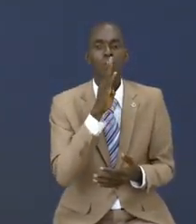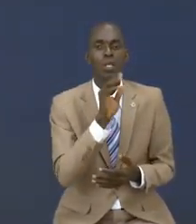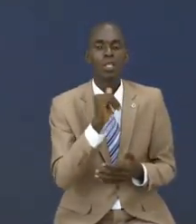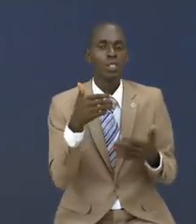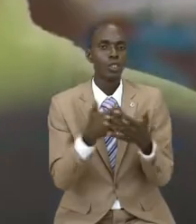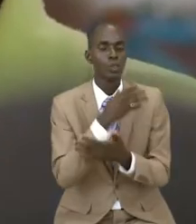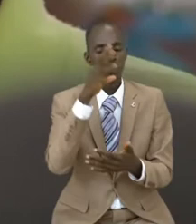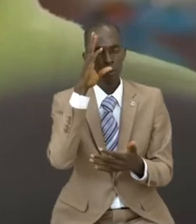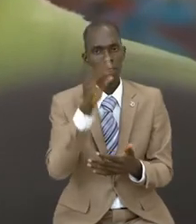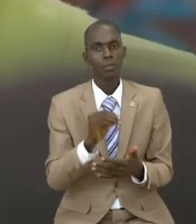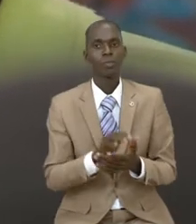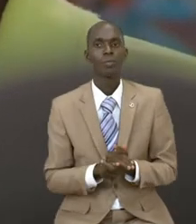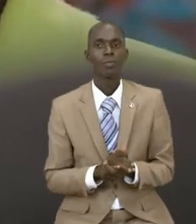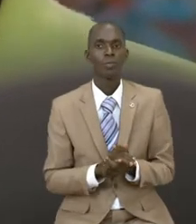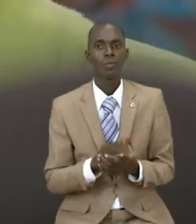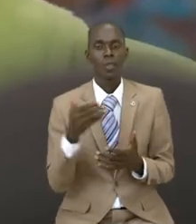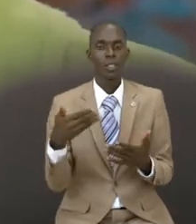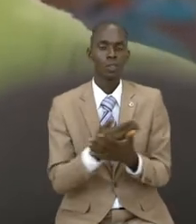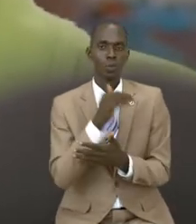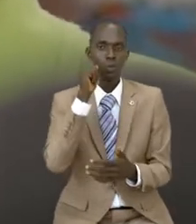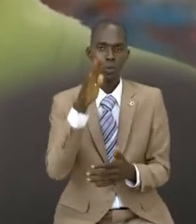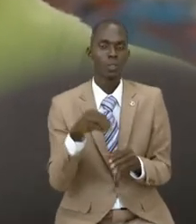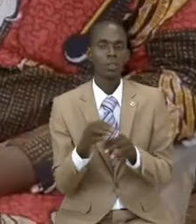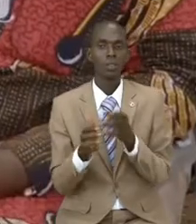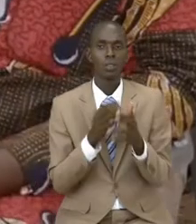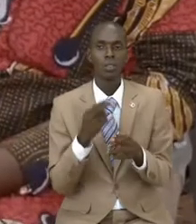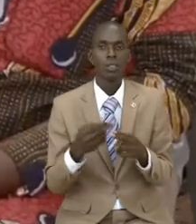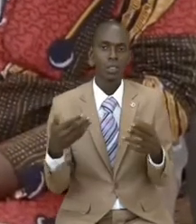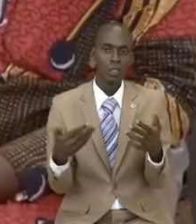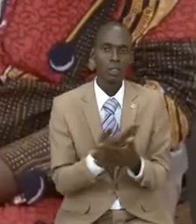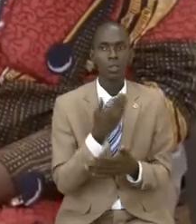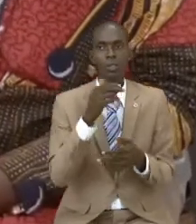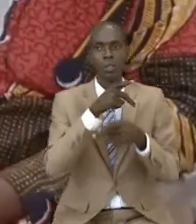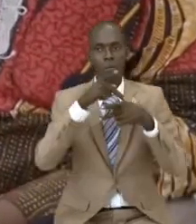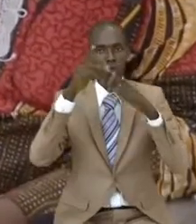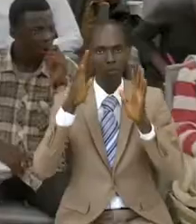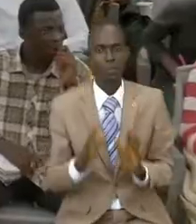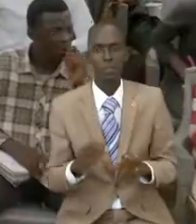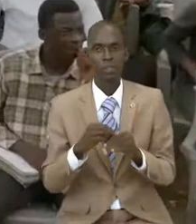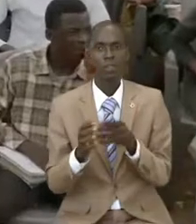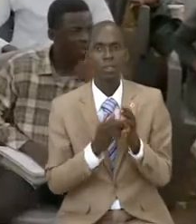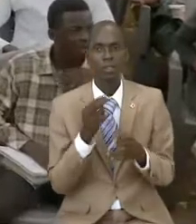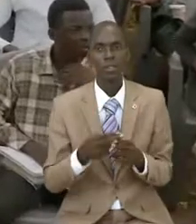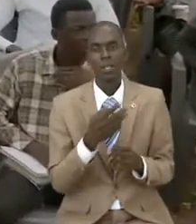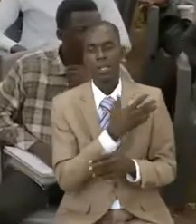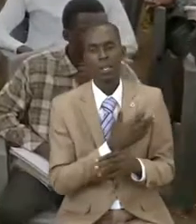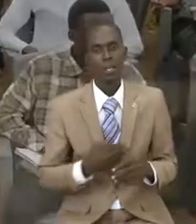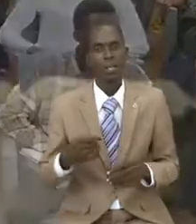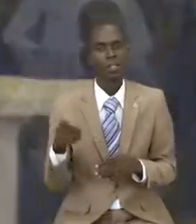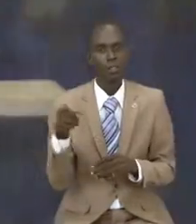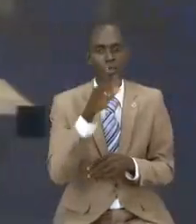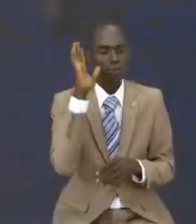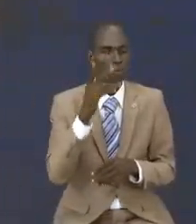man, a new woman, a new professional, and you will see what you never